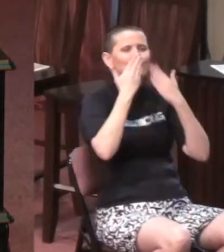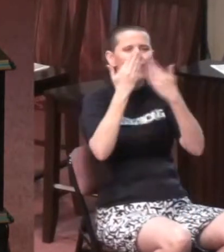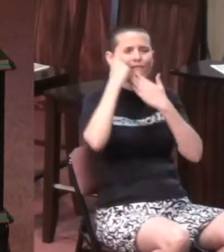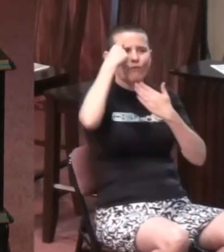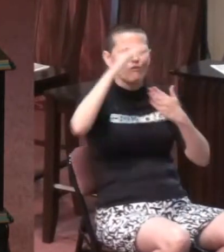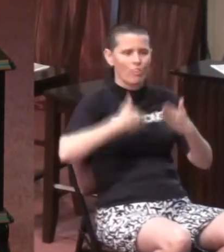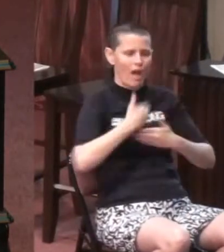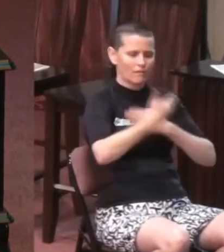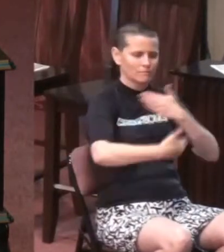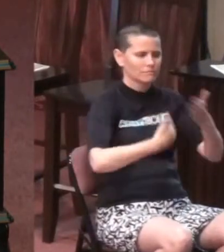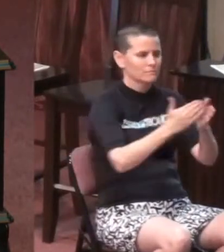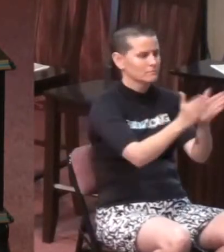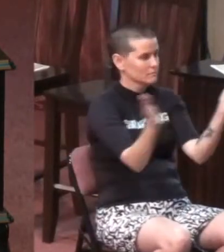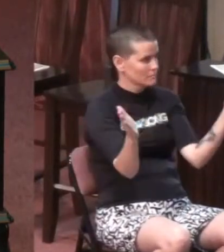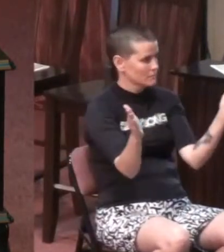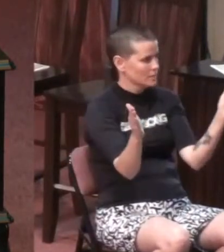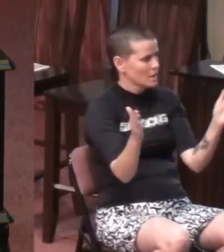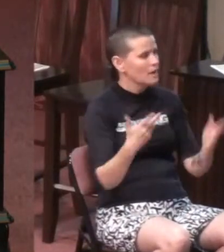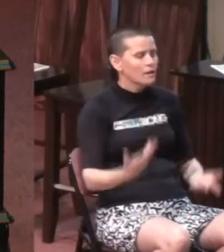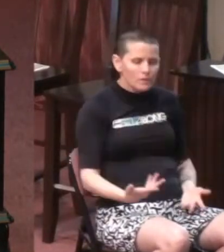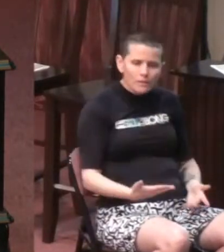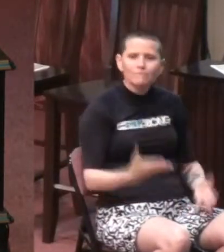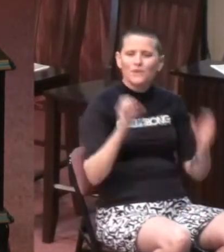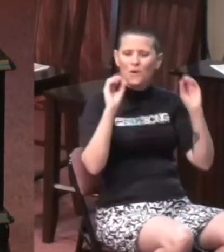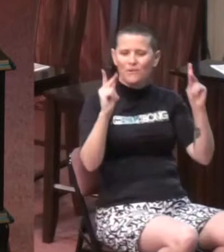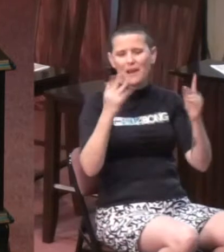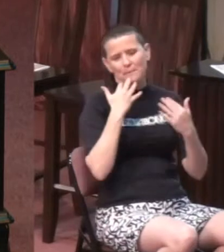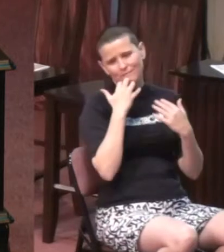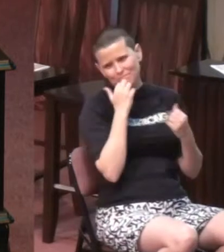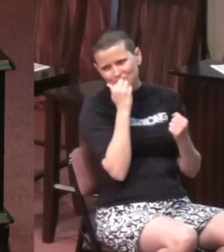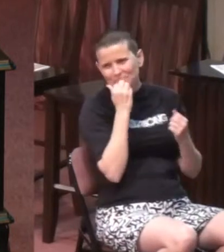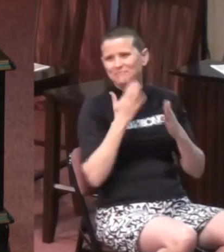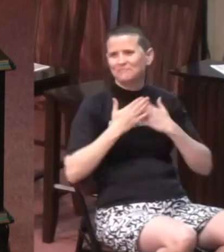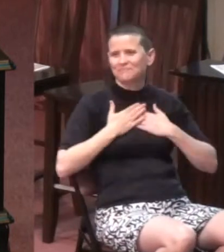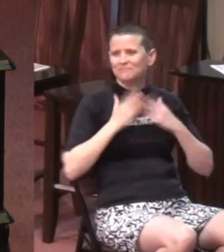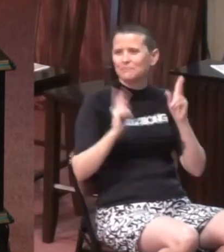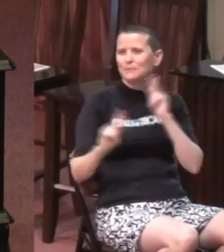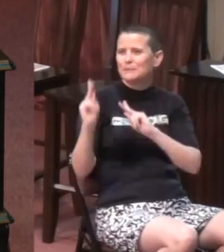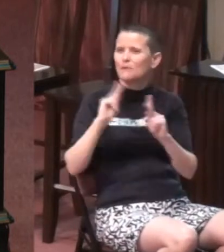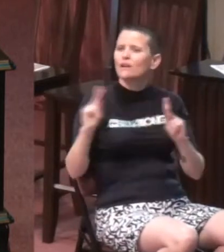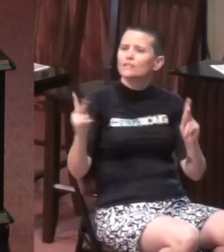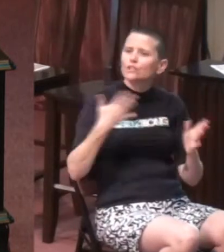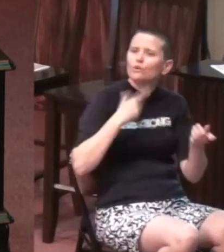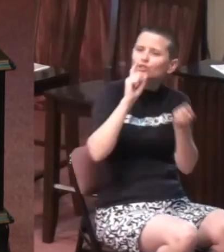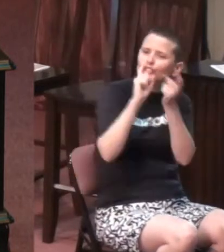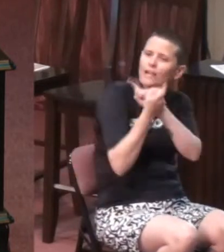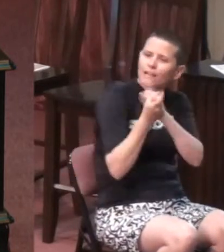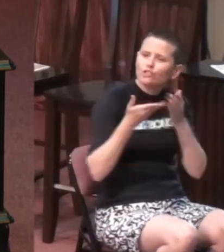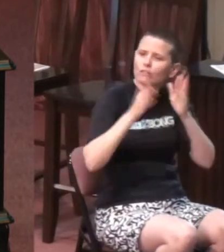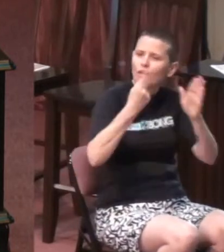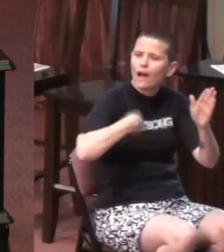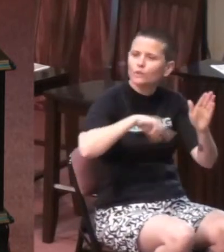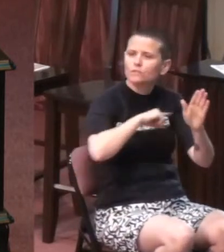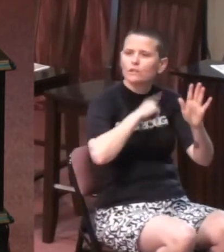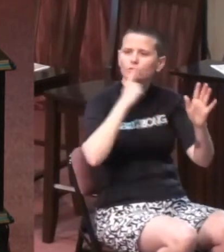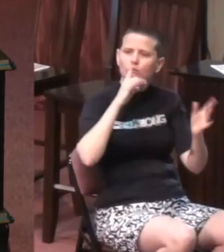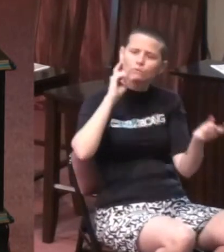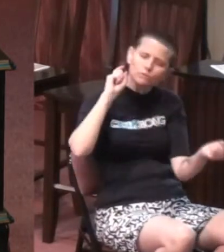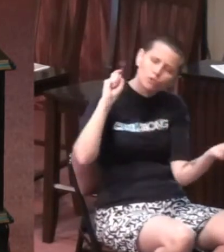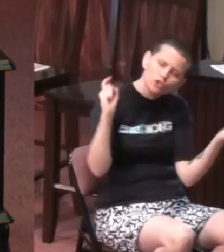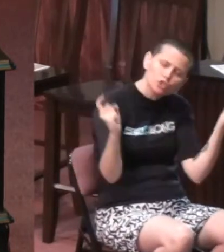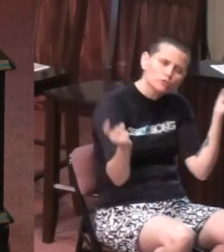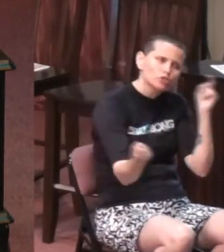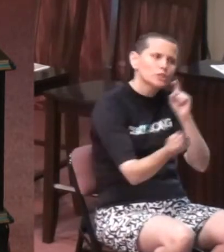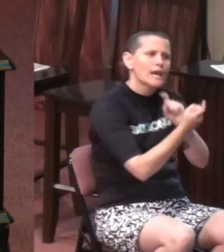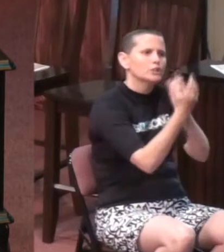ones, change brings us the capacity for us to transform and to fulfill our destiny and to fulfill